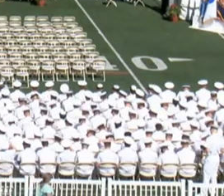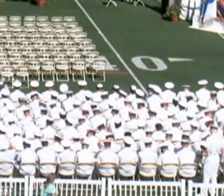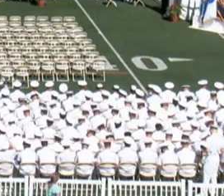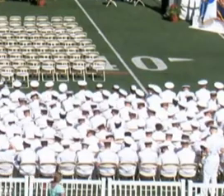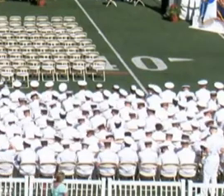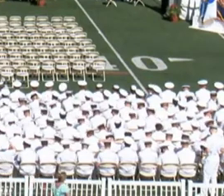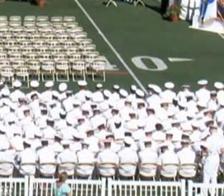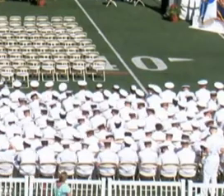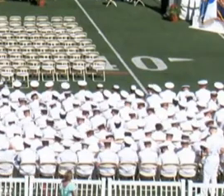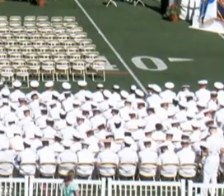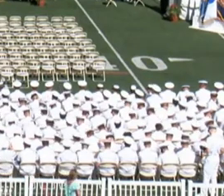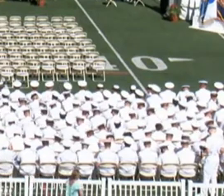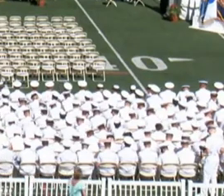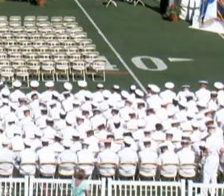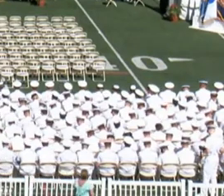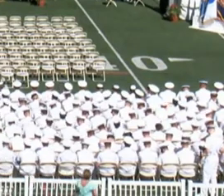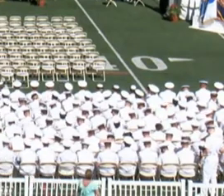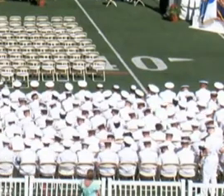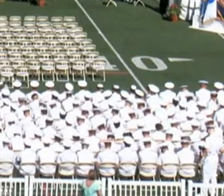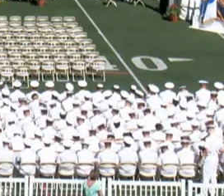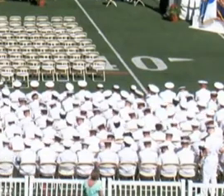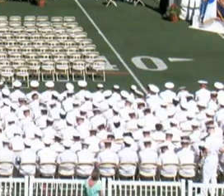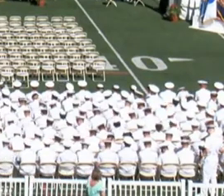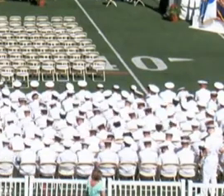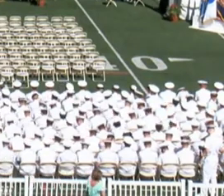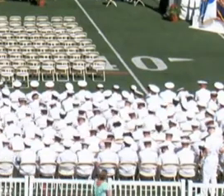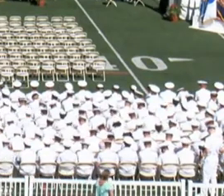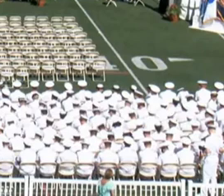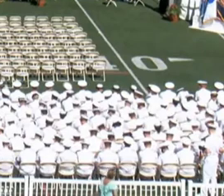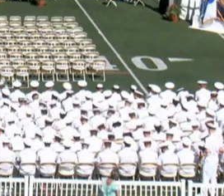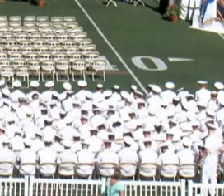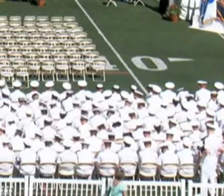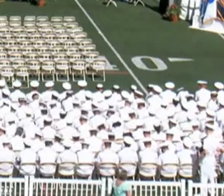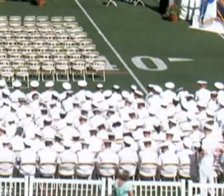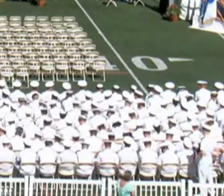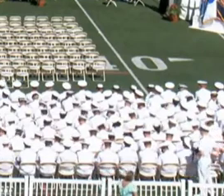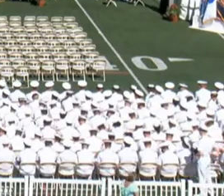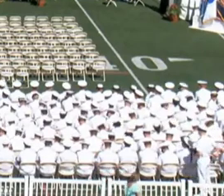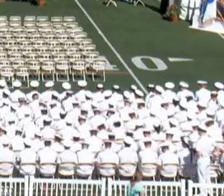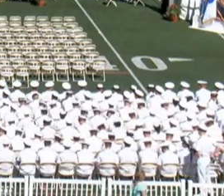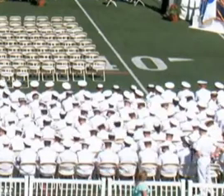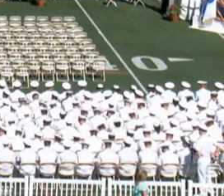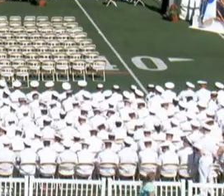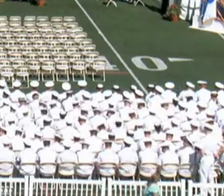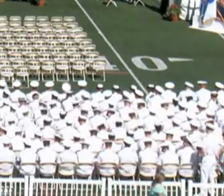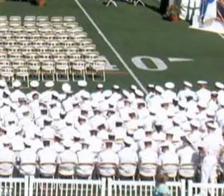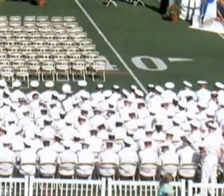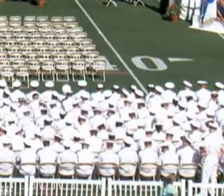the San Francisco Bar Pilot Apprenticeship Program and became the country's first female ship pilot in 1990.